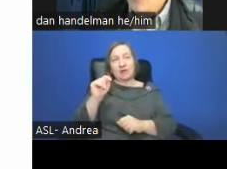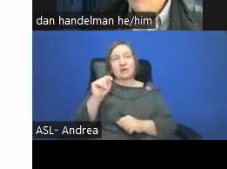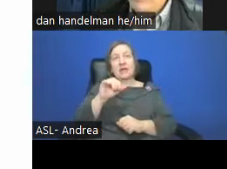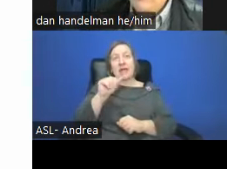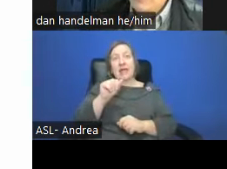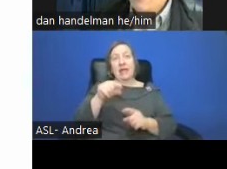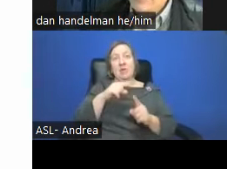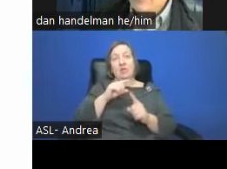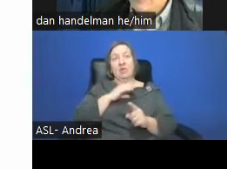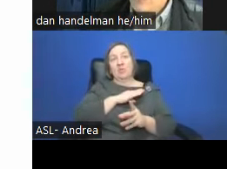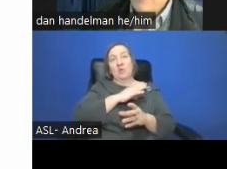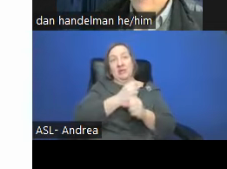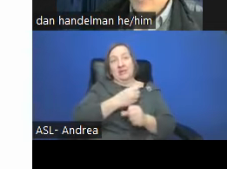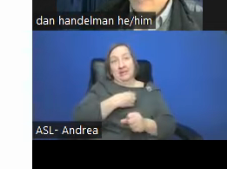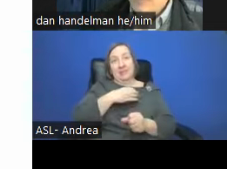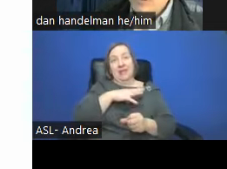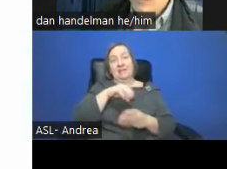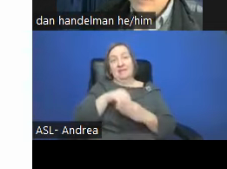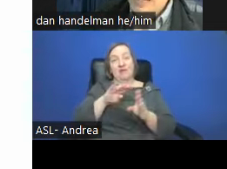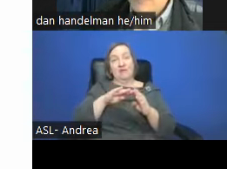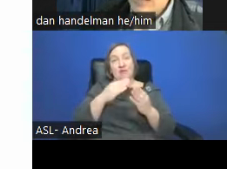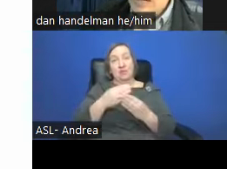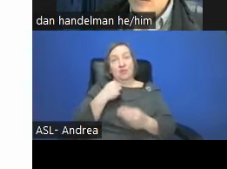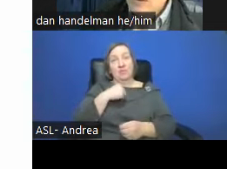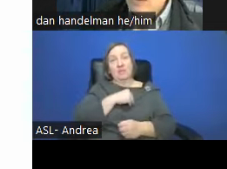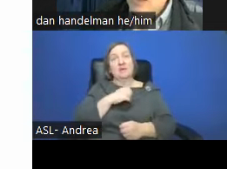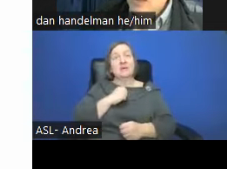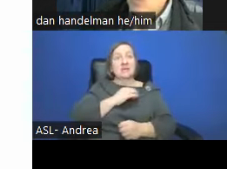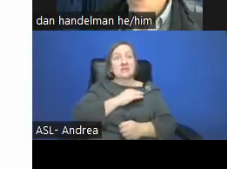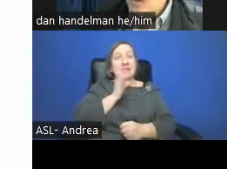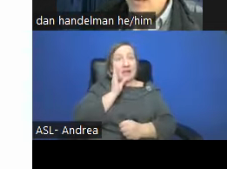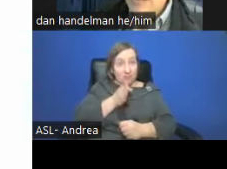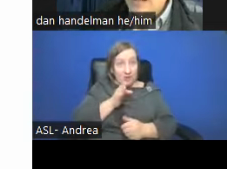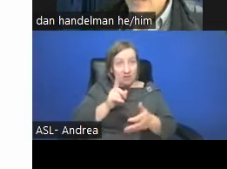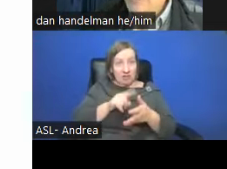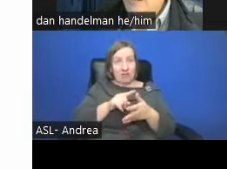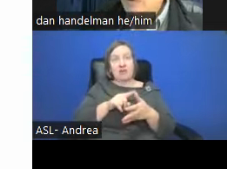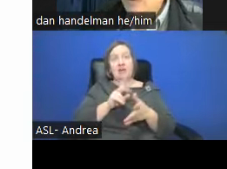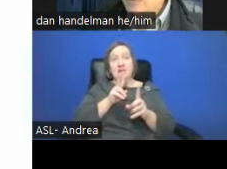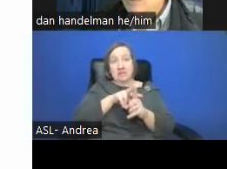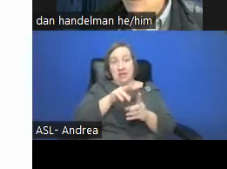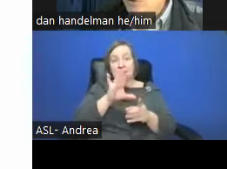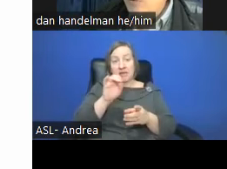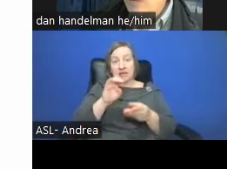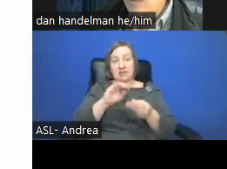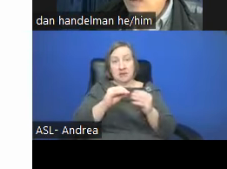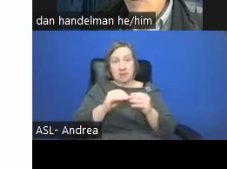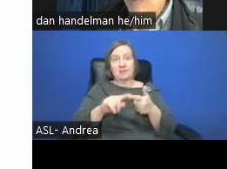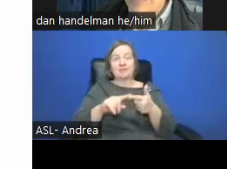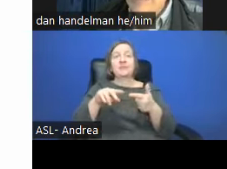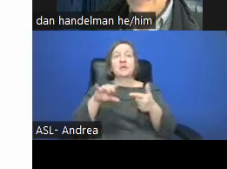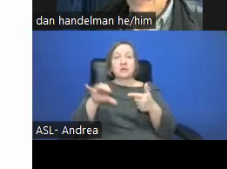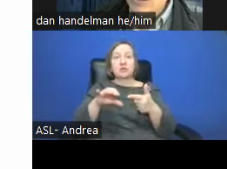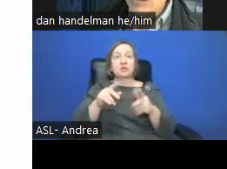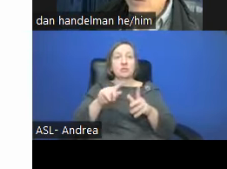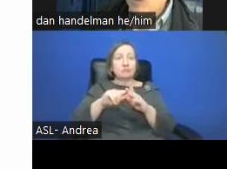When the board receives a complaint involving a bureau member, the staff shall, 1, assign a case number, 2, conduct a